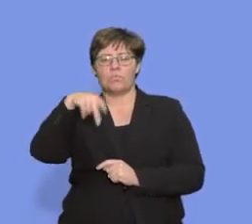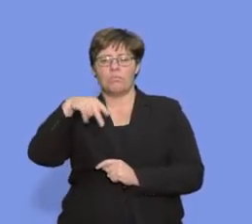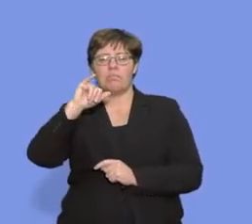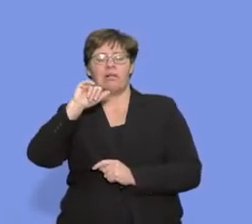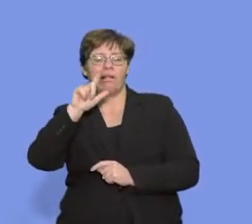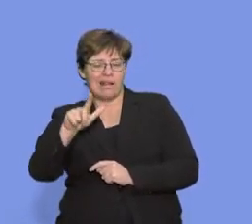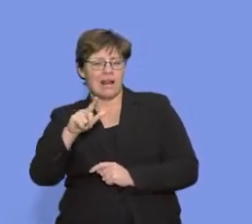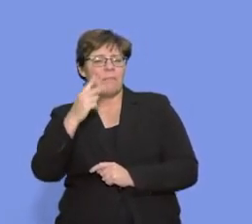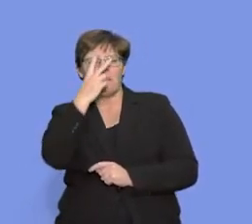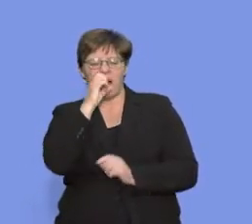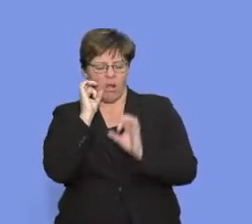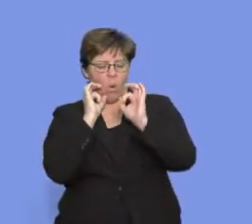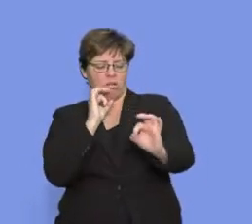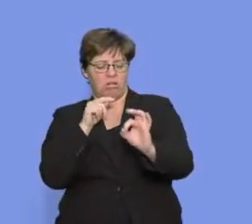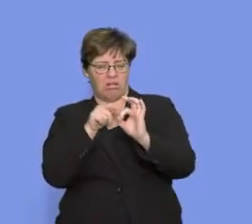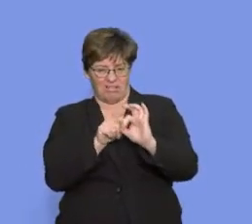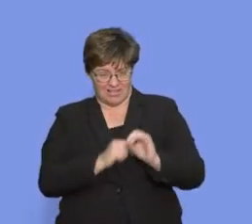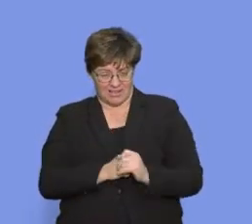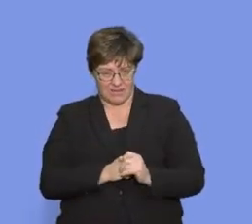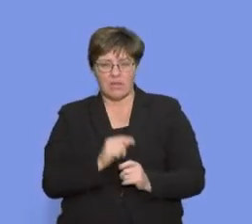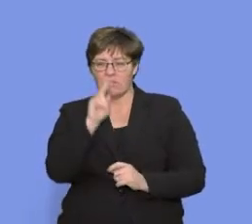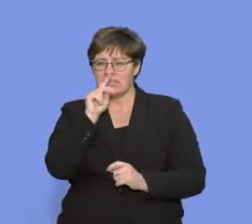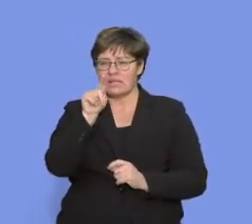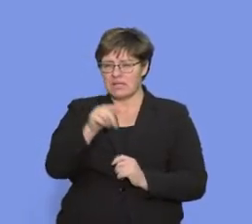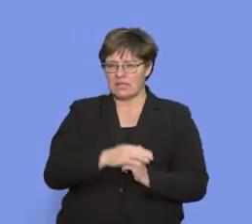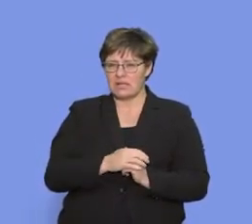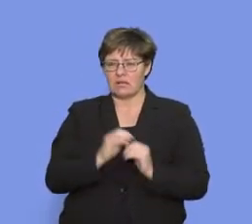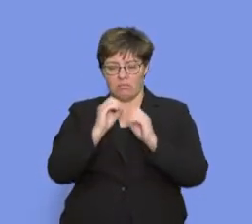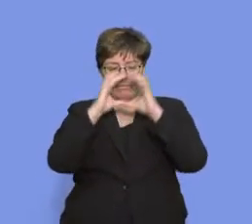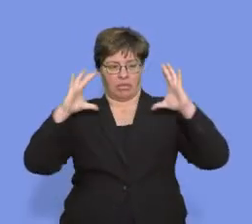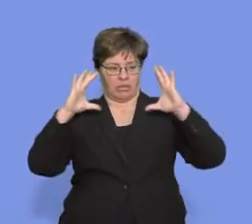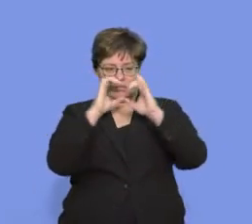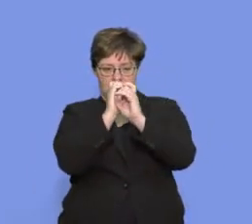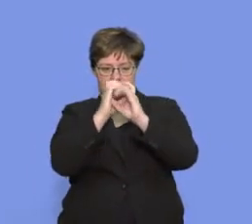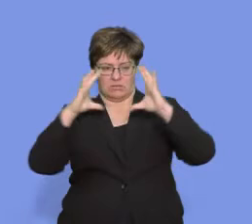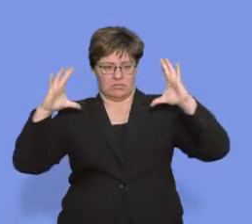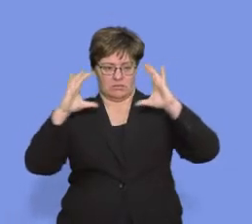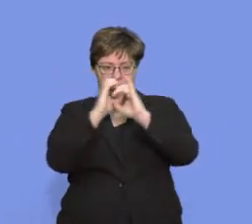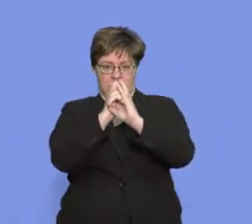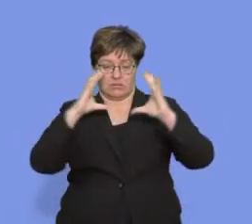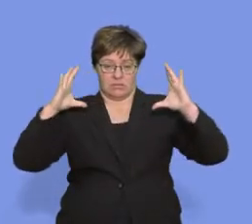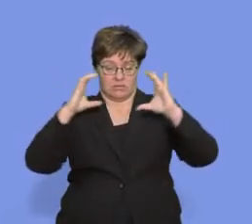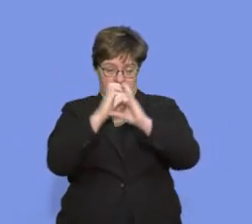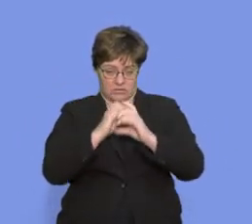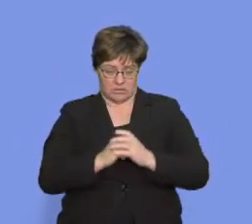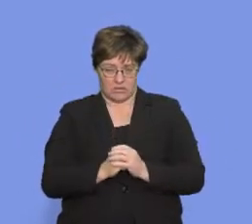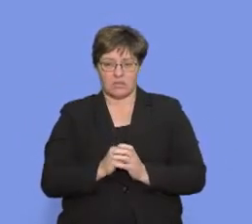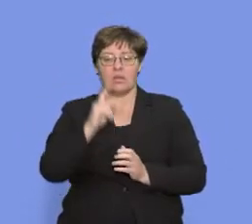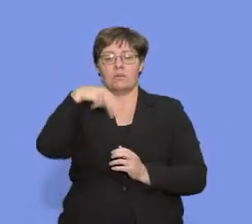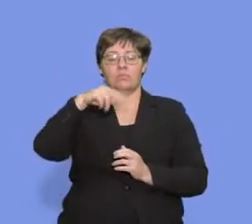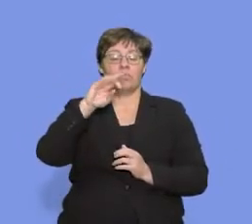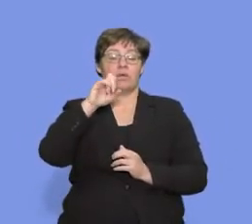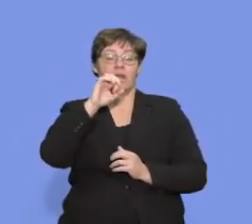pupil, right? That black hole in your eye, right? If you look at this picture here, you can see it becomes bigger and smaller, right? That